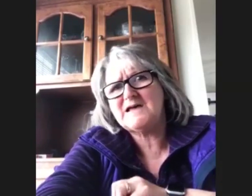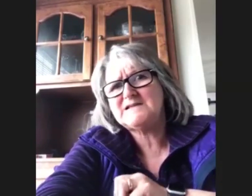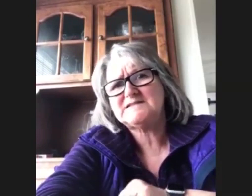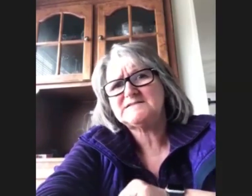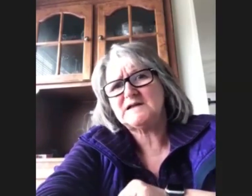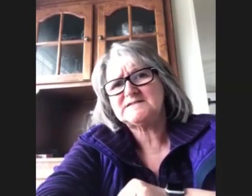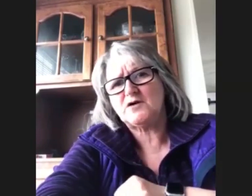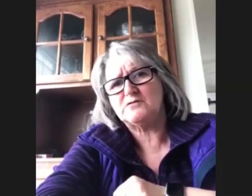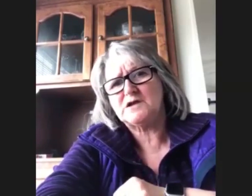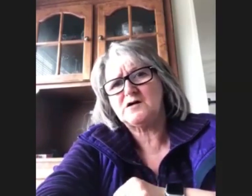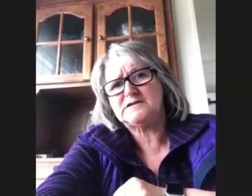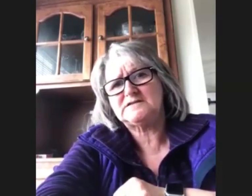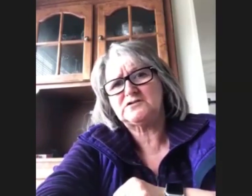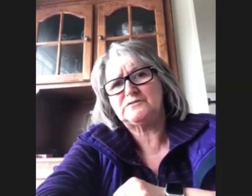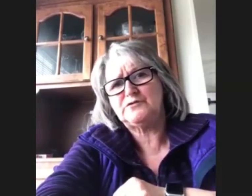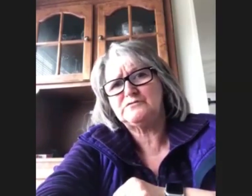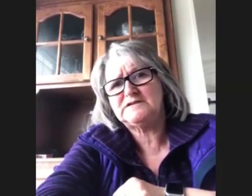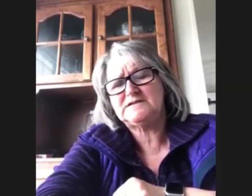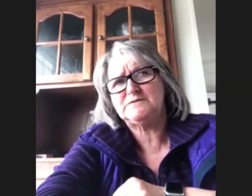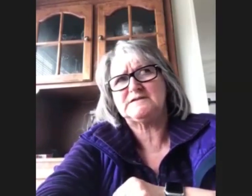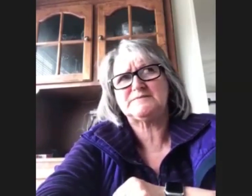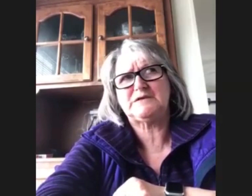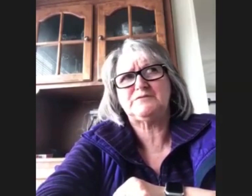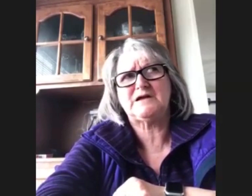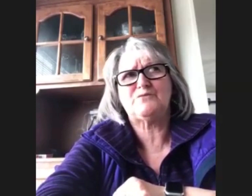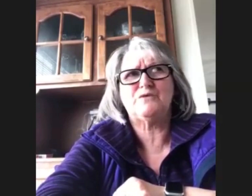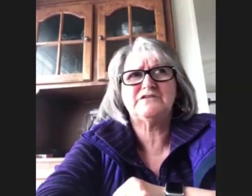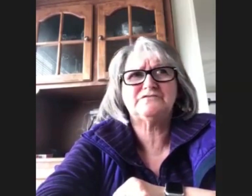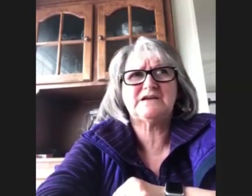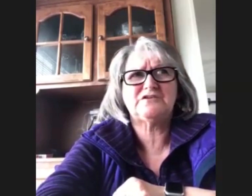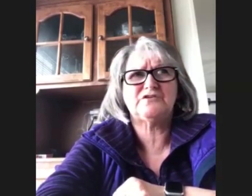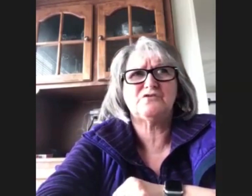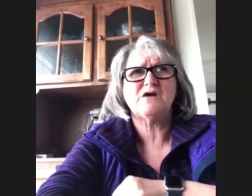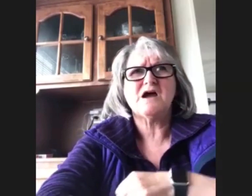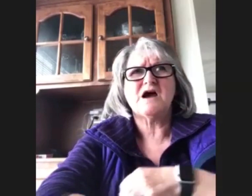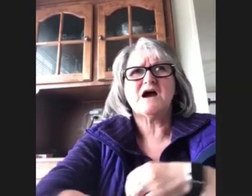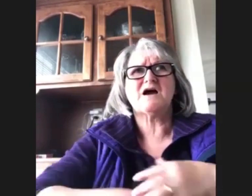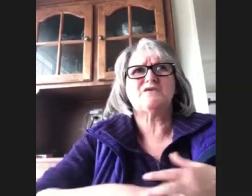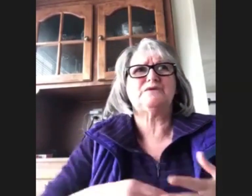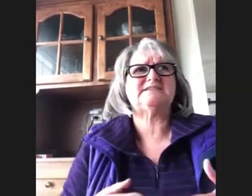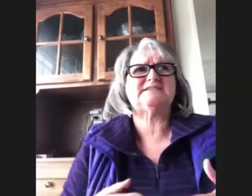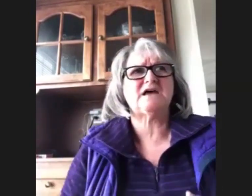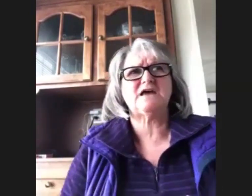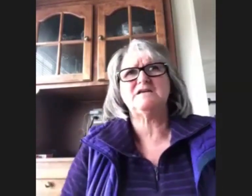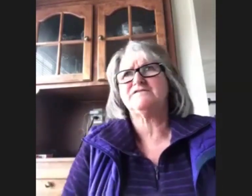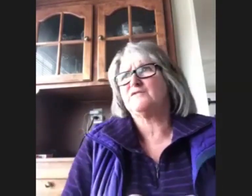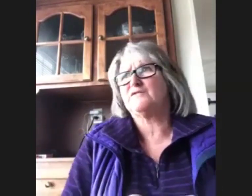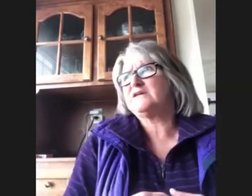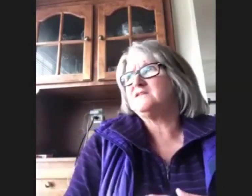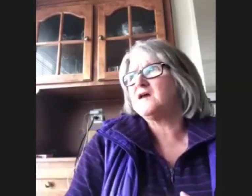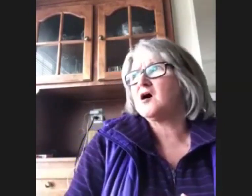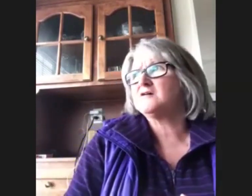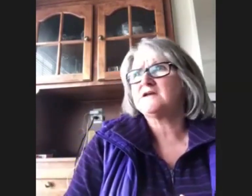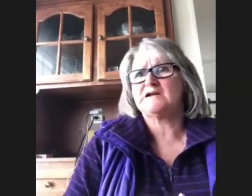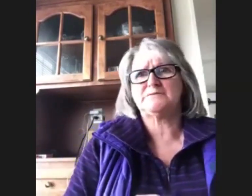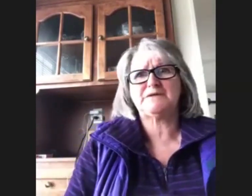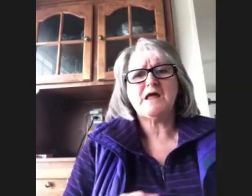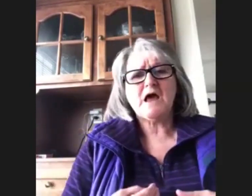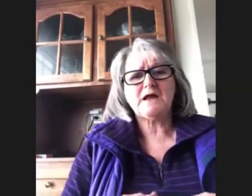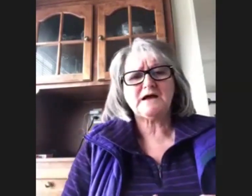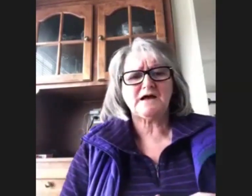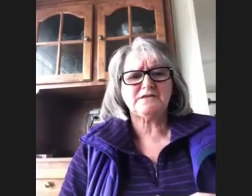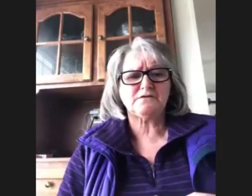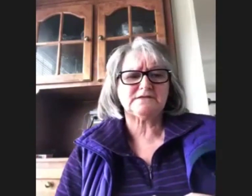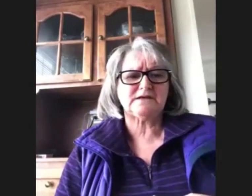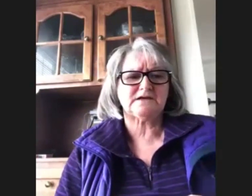malaise that's going on in the community because people are wondering, you know, are we safe, are we not, are the people,